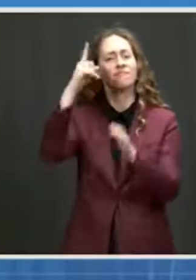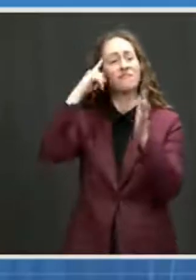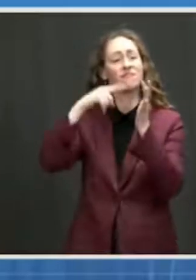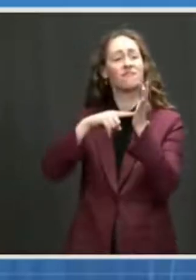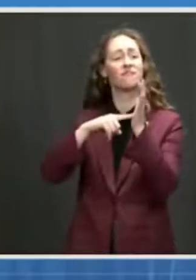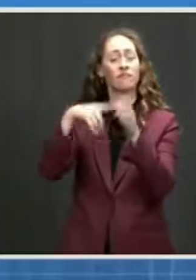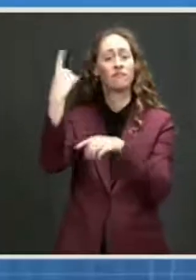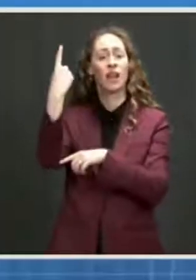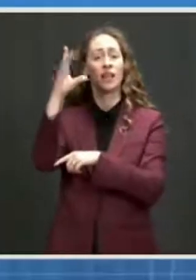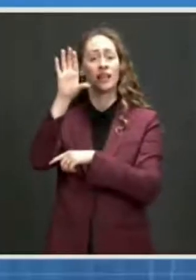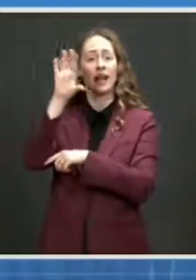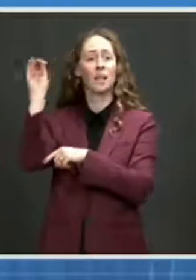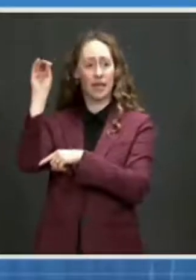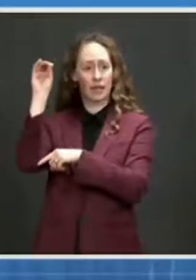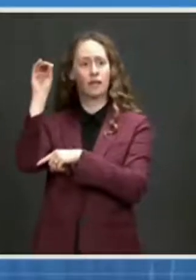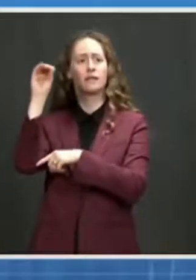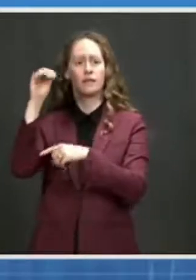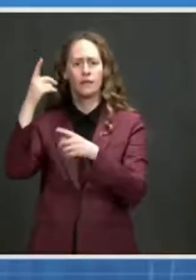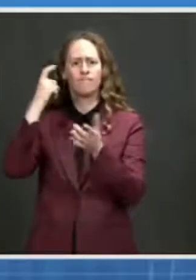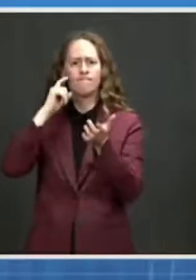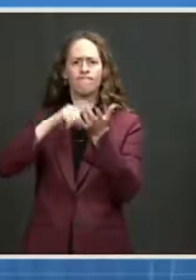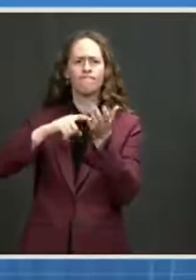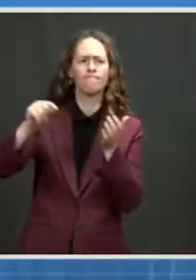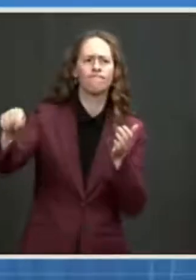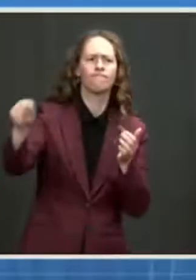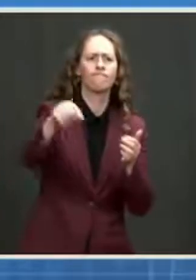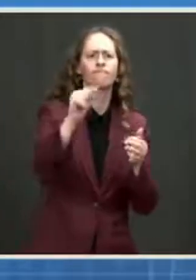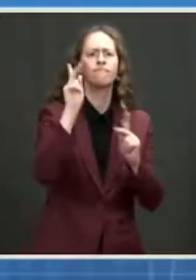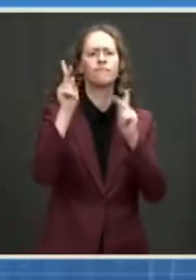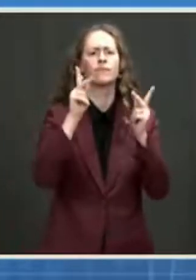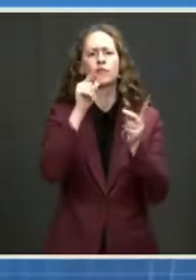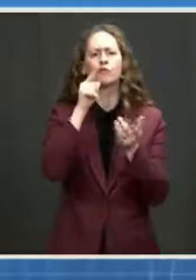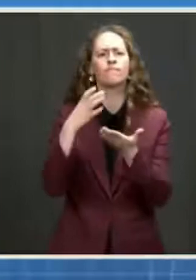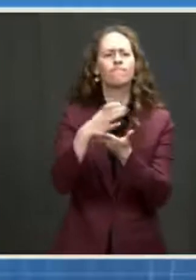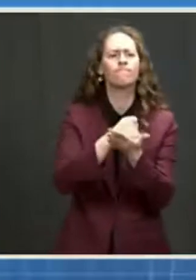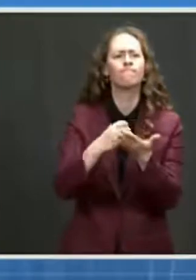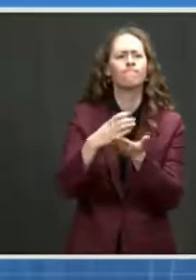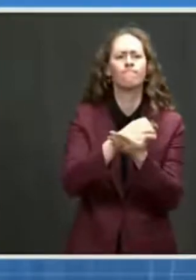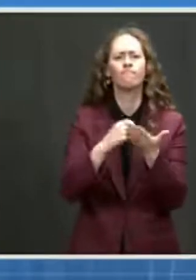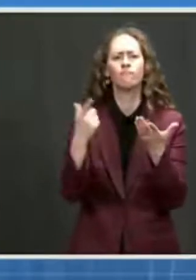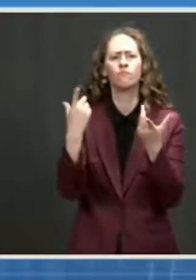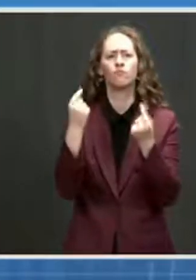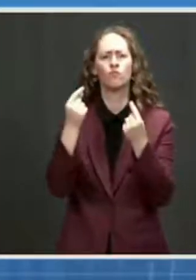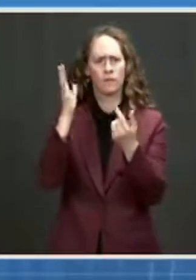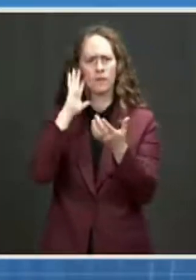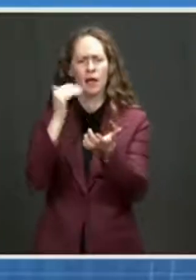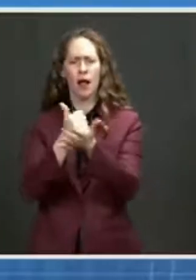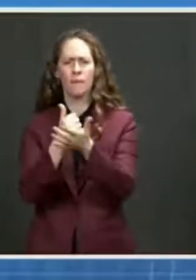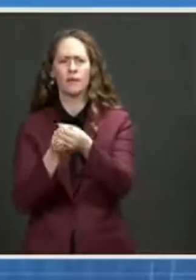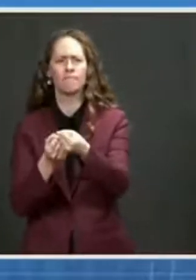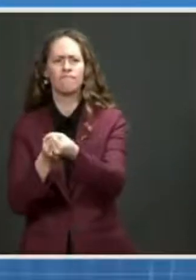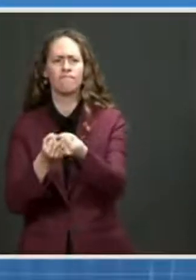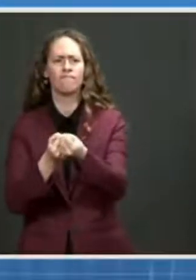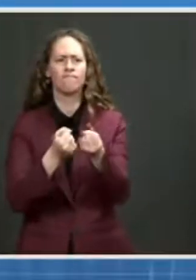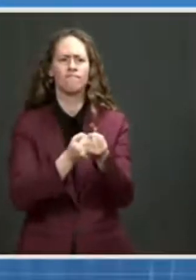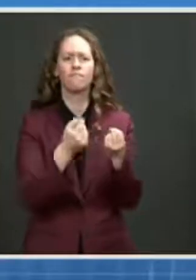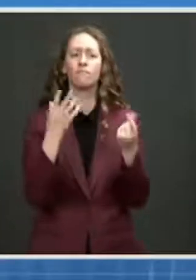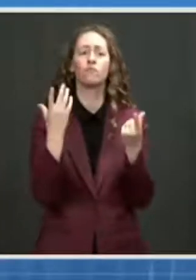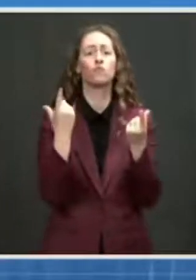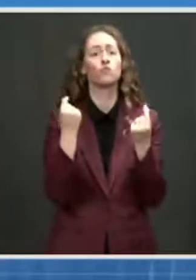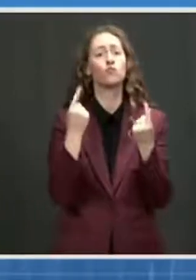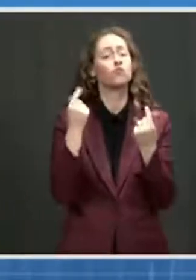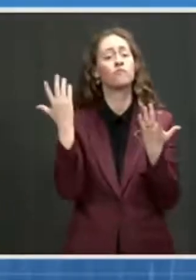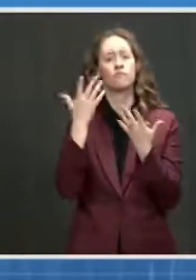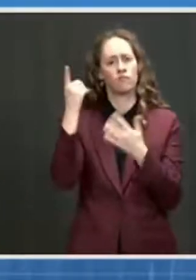initiating something highly innovative that I hope people follow, and so do they. They will launch a campaign to conduct